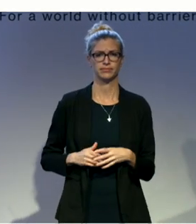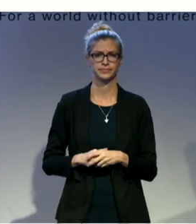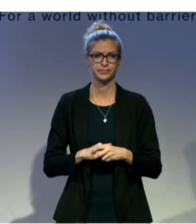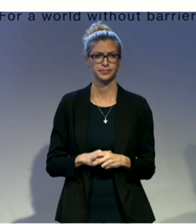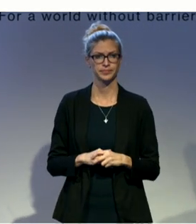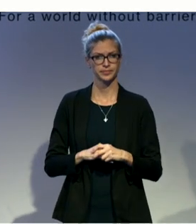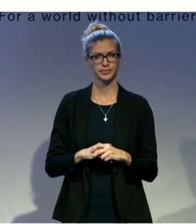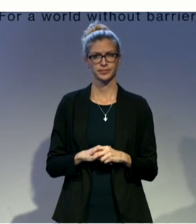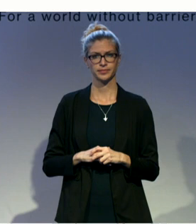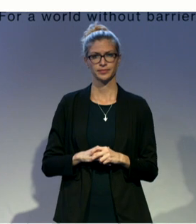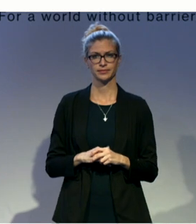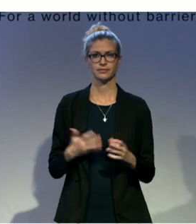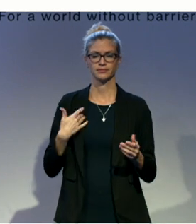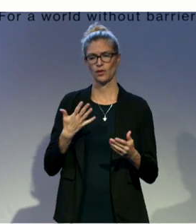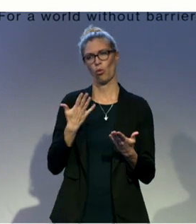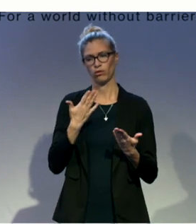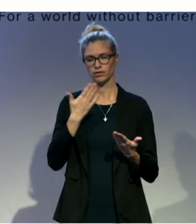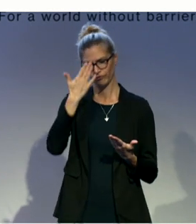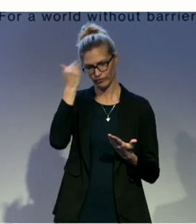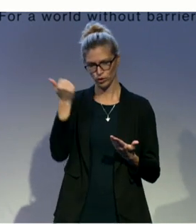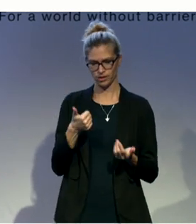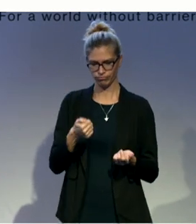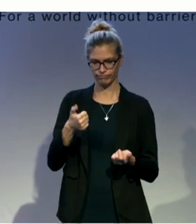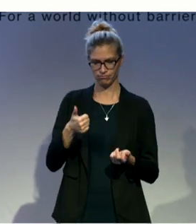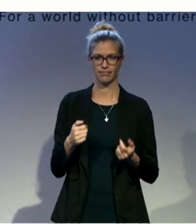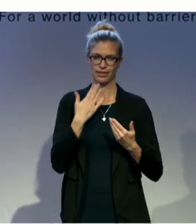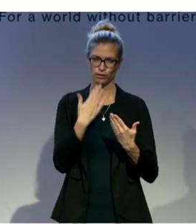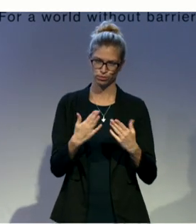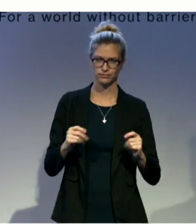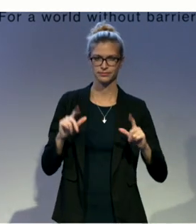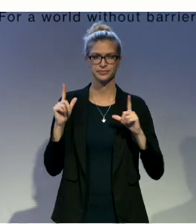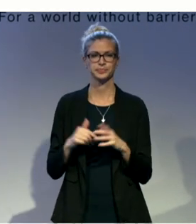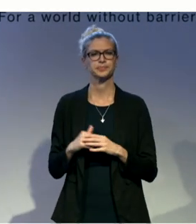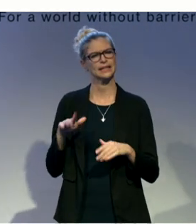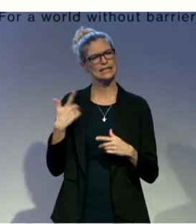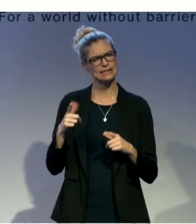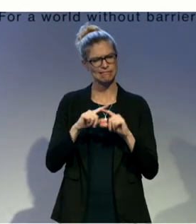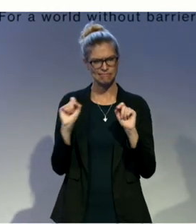Yeah, this is the next one.